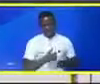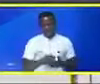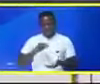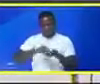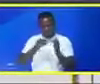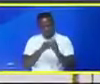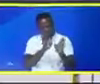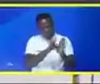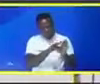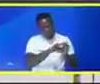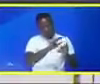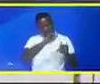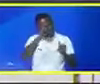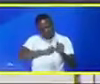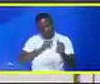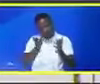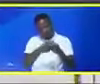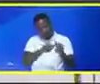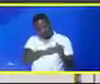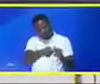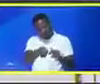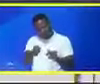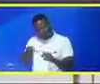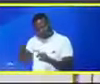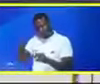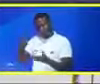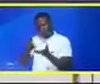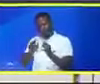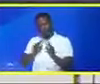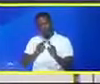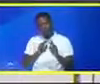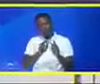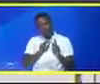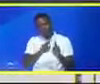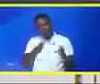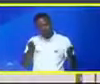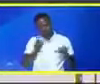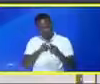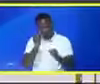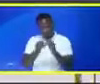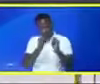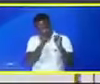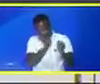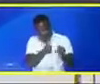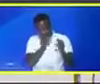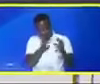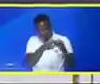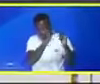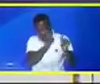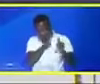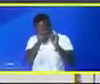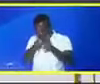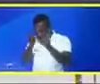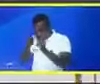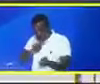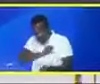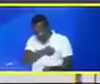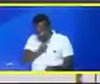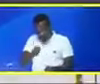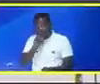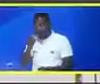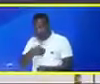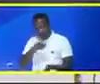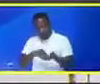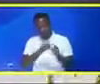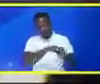open every room in the house, you will need to have the individual keys that open the rooms. And how many of you know that the